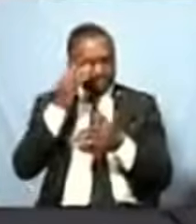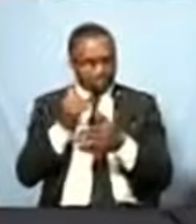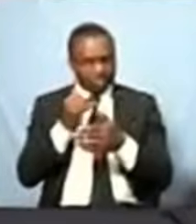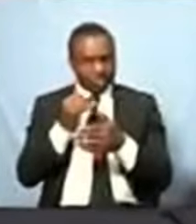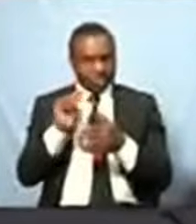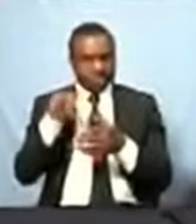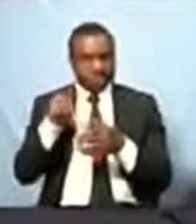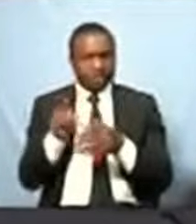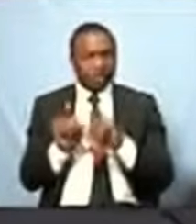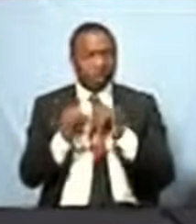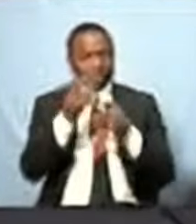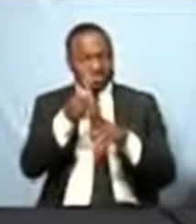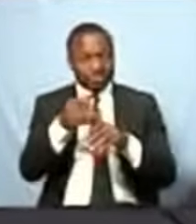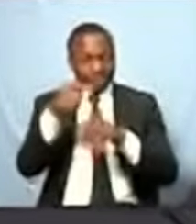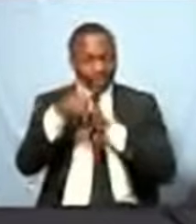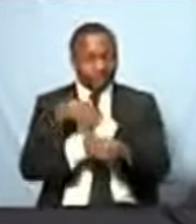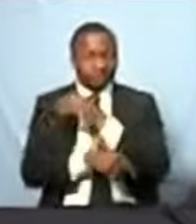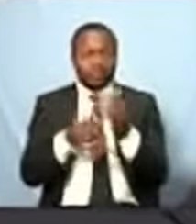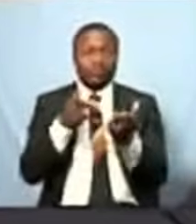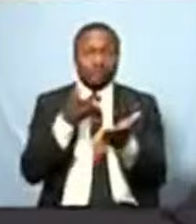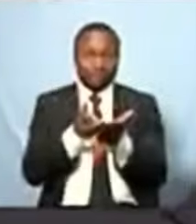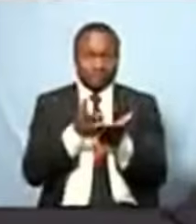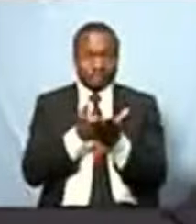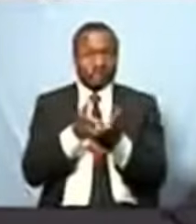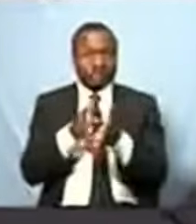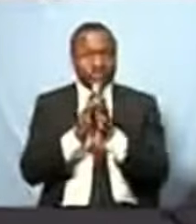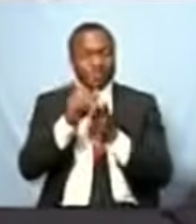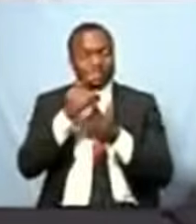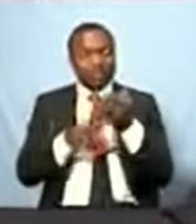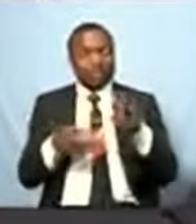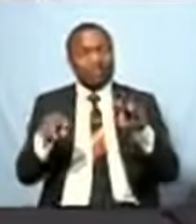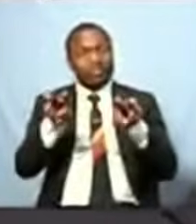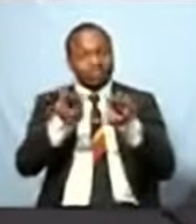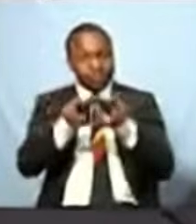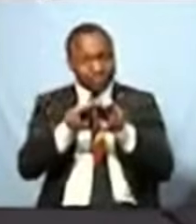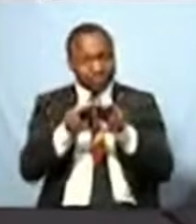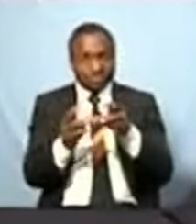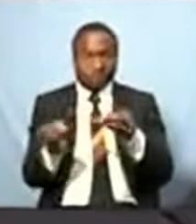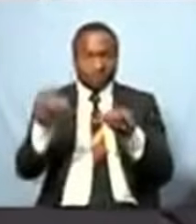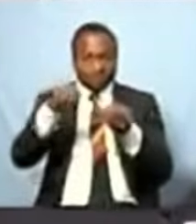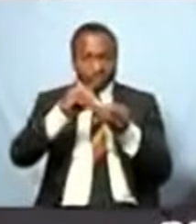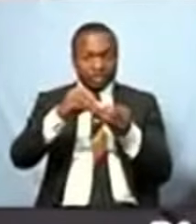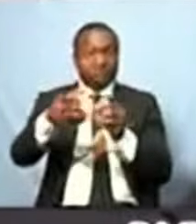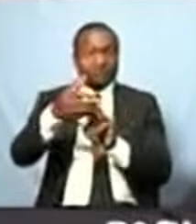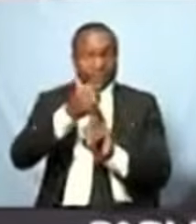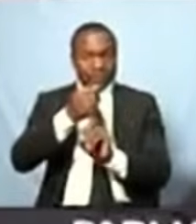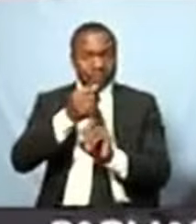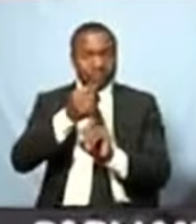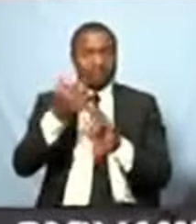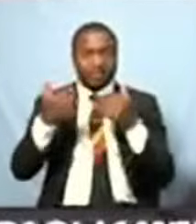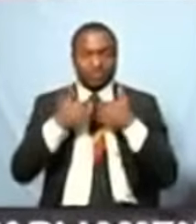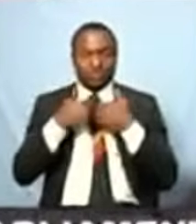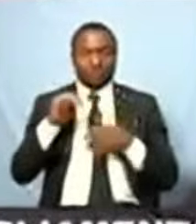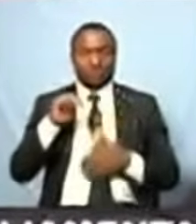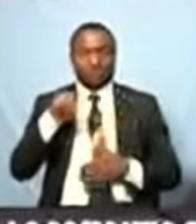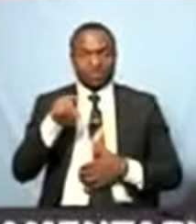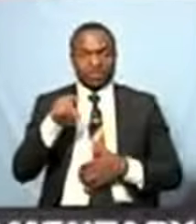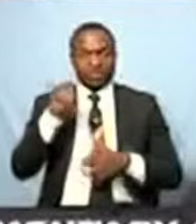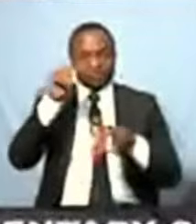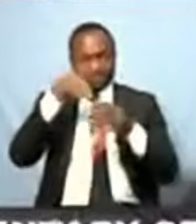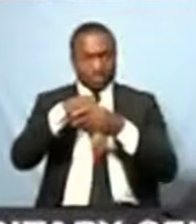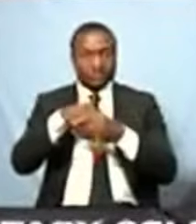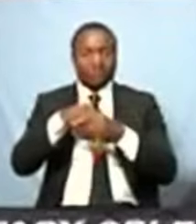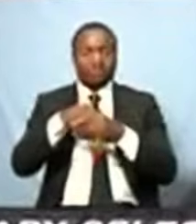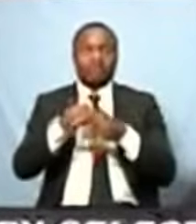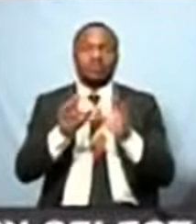to? But beyond this, I'm asking what value add will be achieved by adding members of parliament to the composition